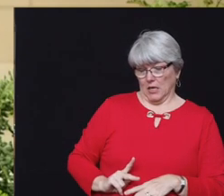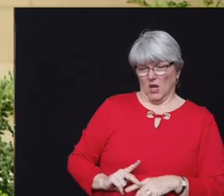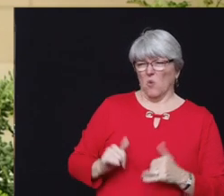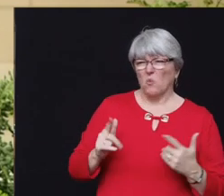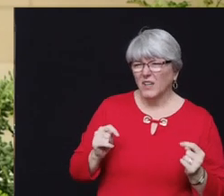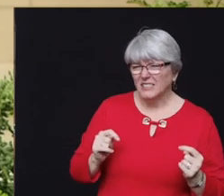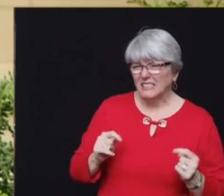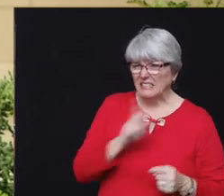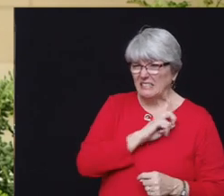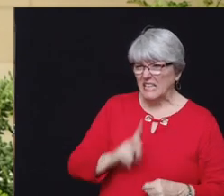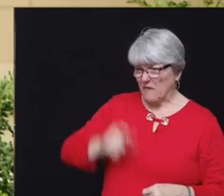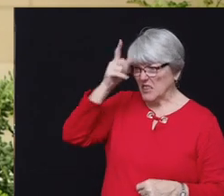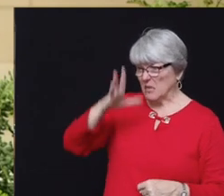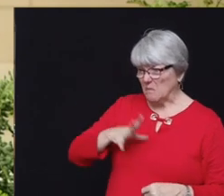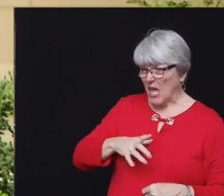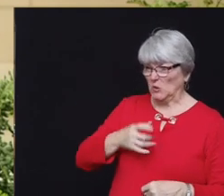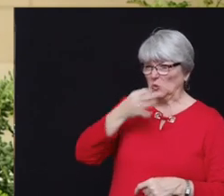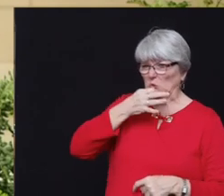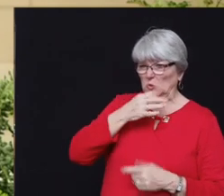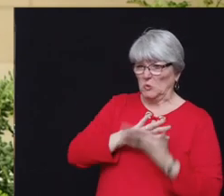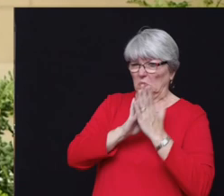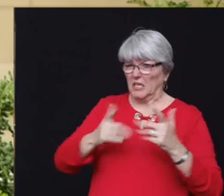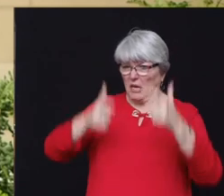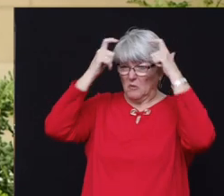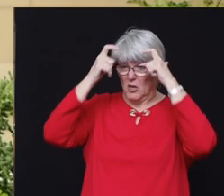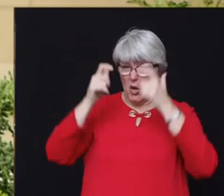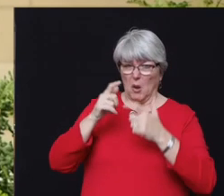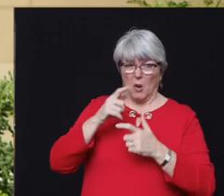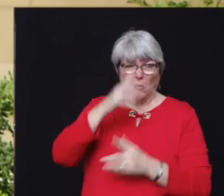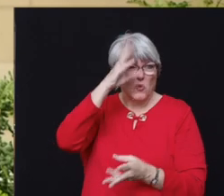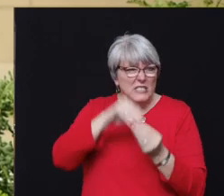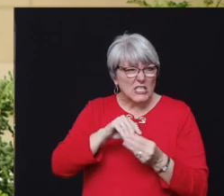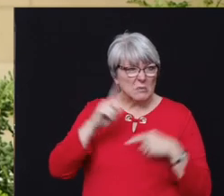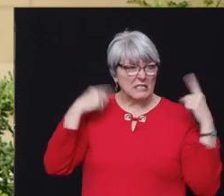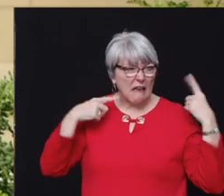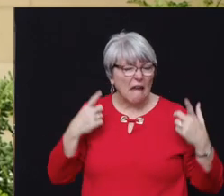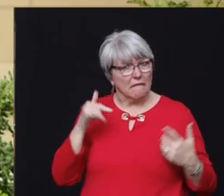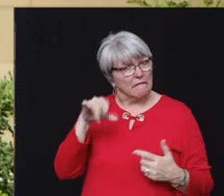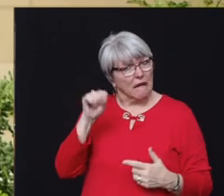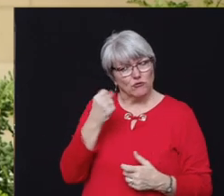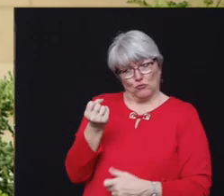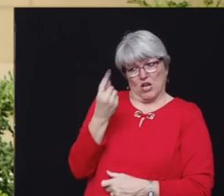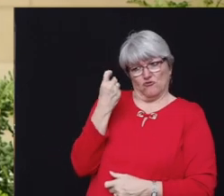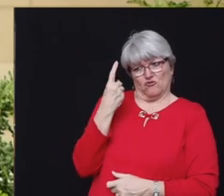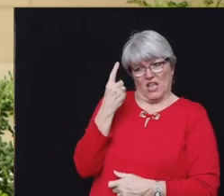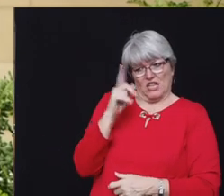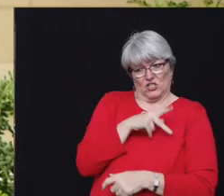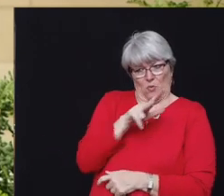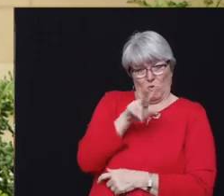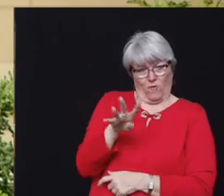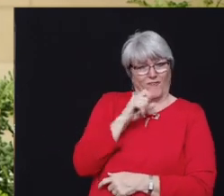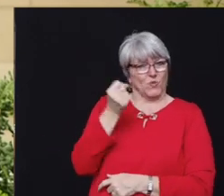that? David, the man who was about to be crowned king of Israel, pretended to be insane? Well, in order to understand Psalm 34, we need